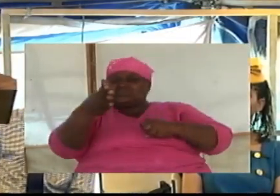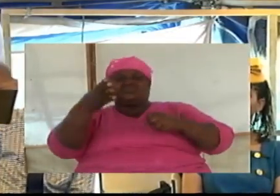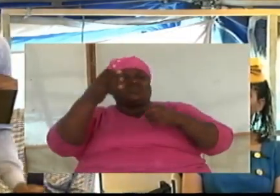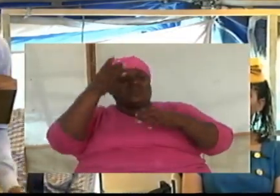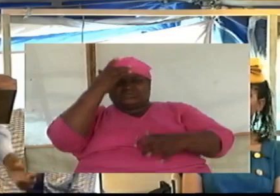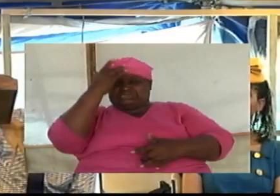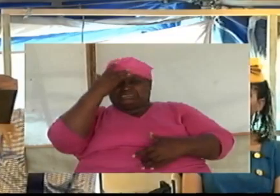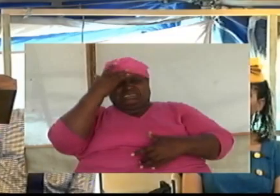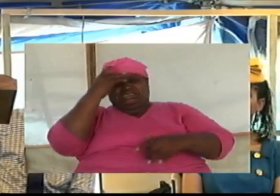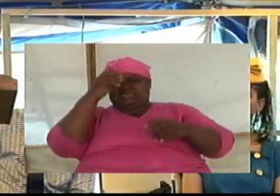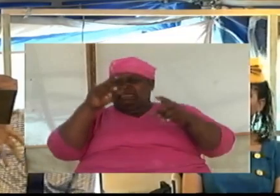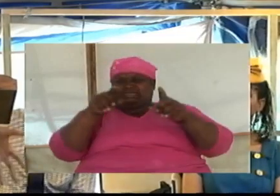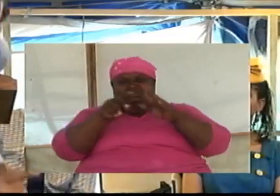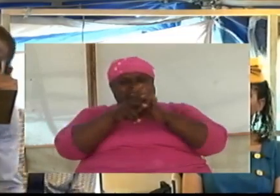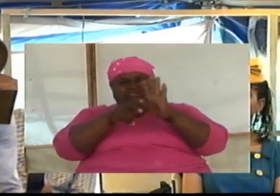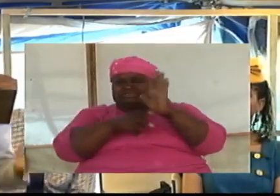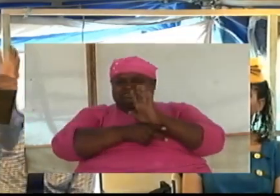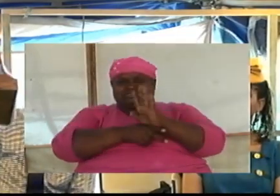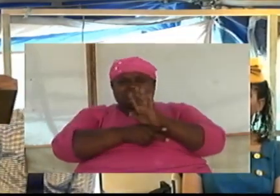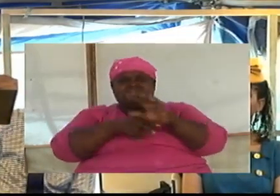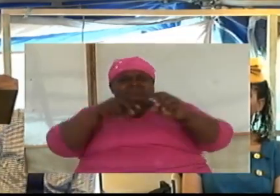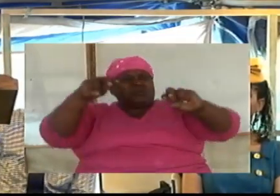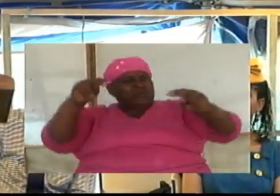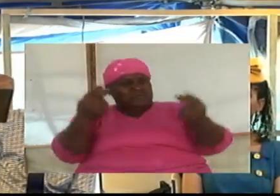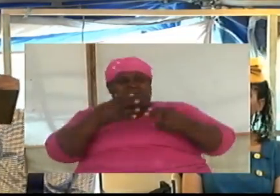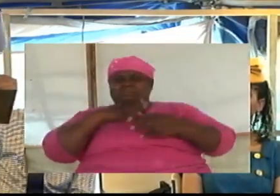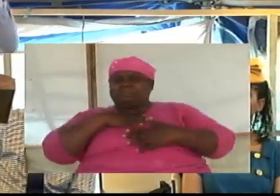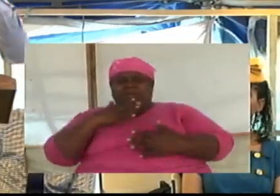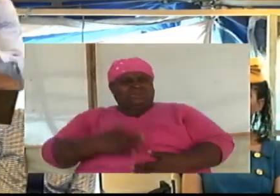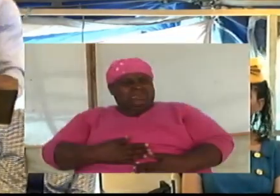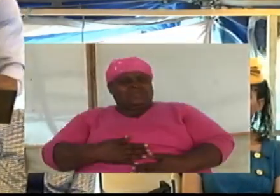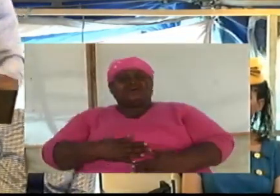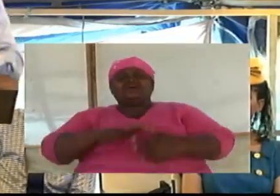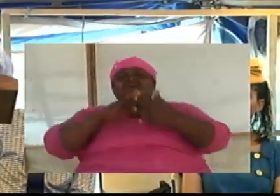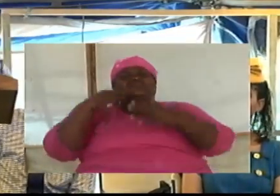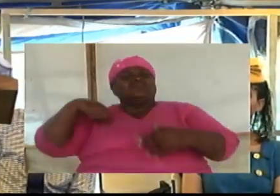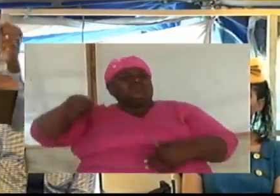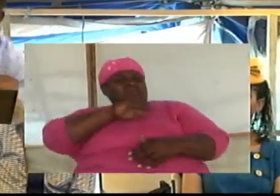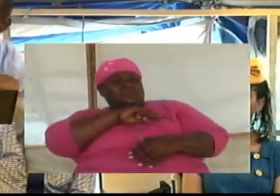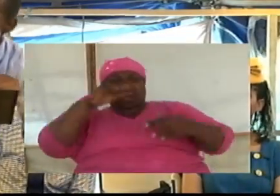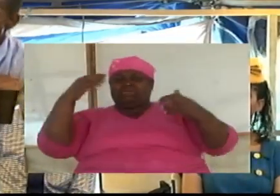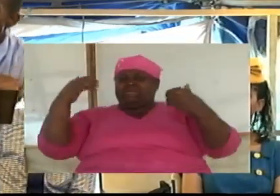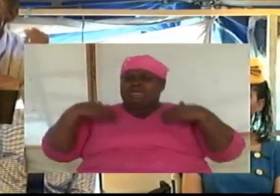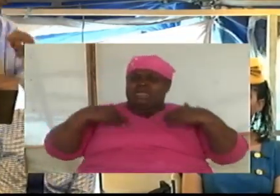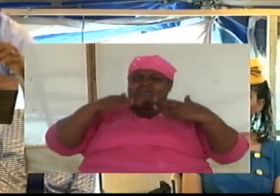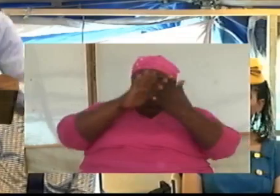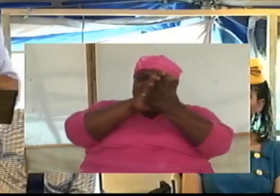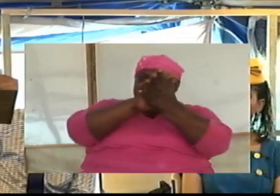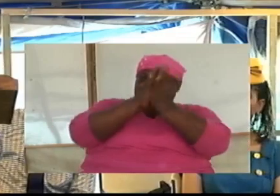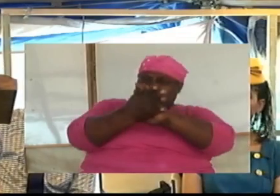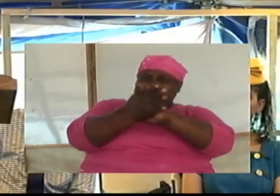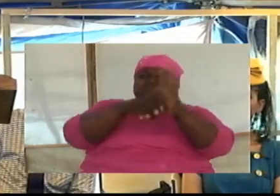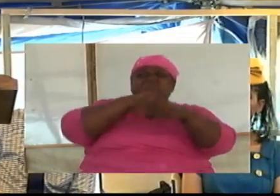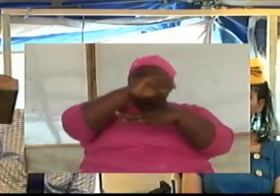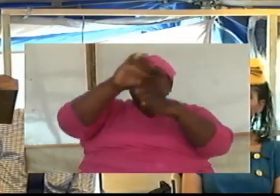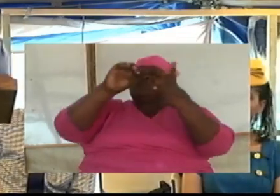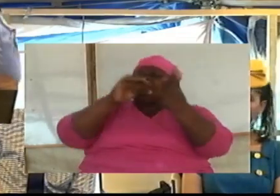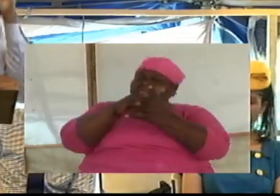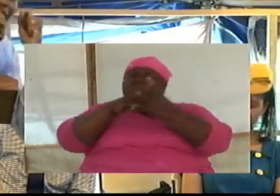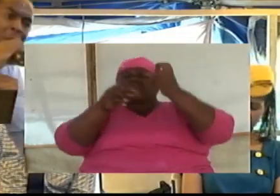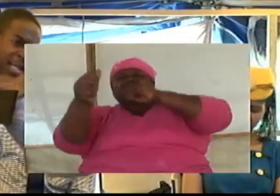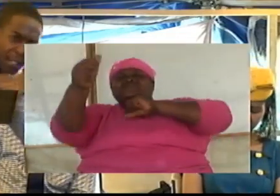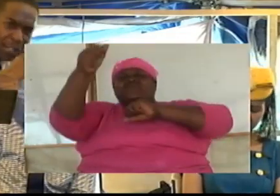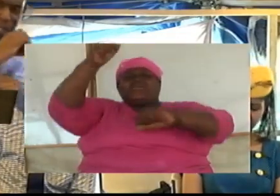our bodies, we have peace, katoshai, in the midst of the storm. We